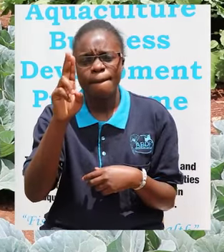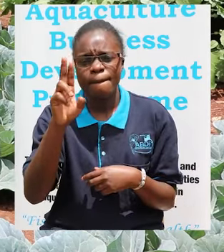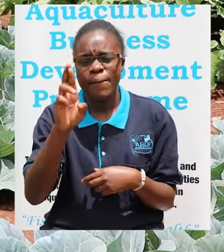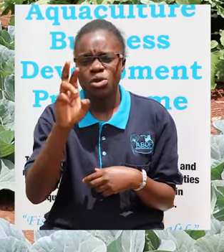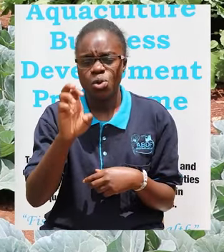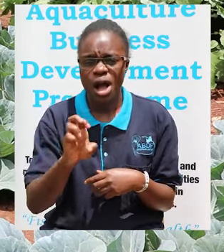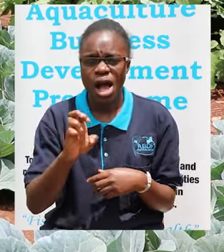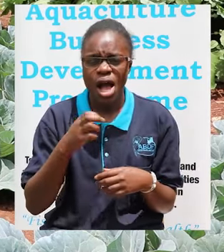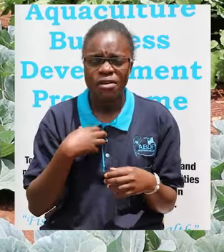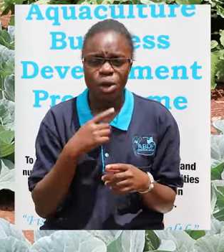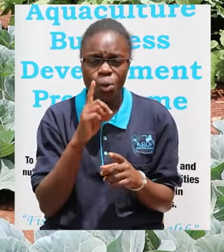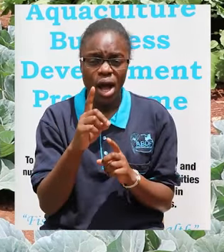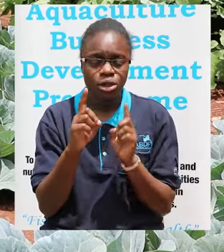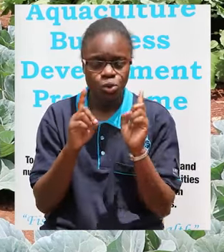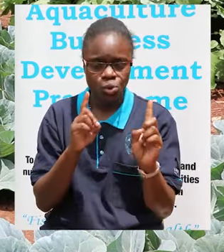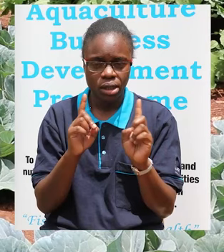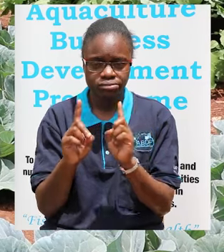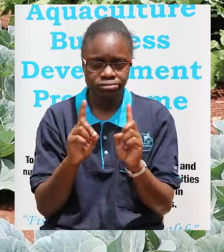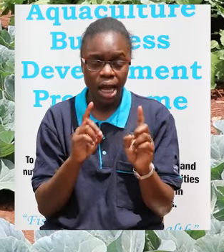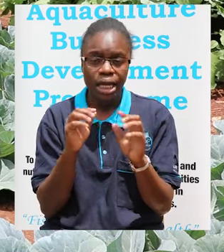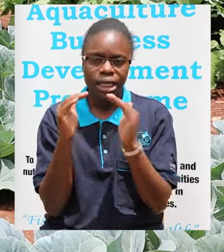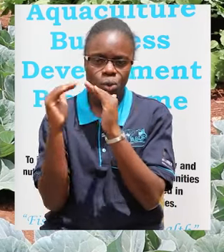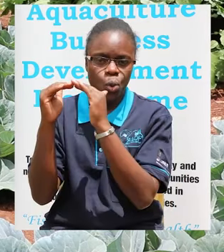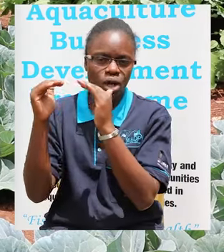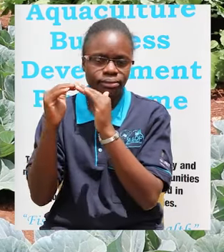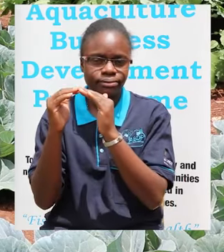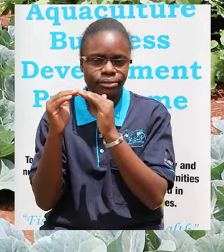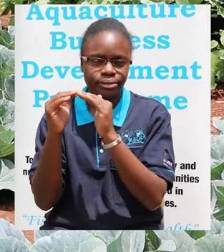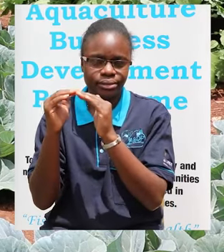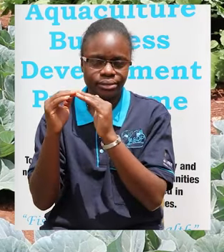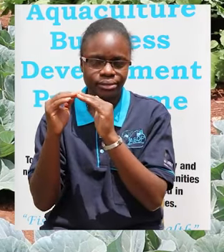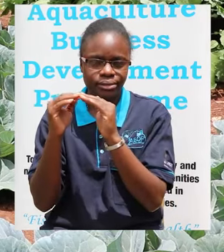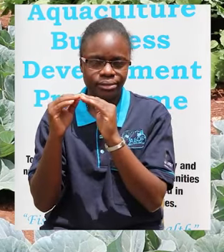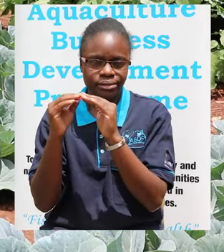at the ratio of 1:1. One manure, one soil, and then